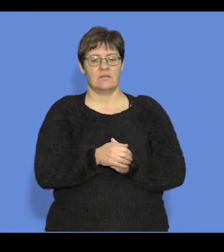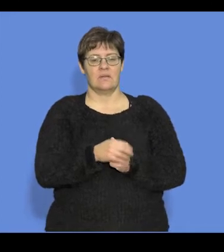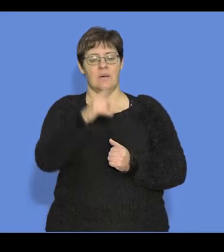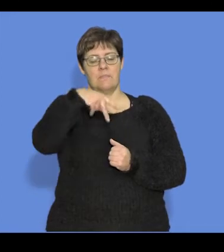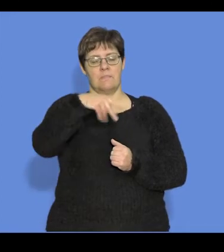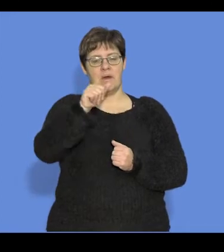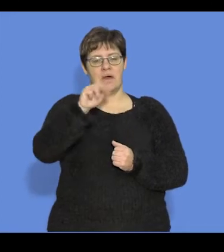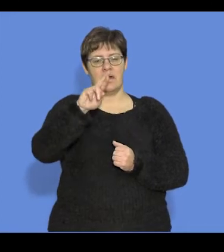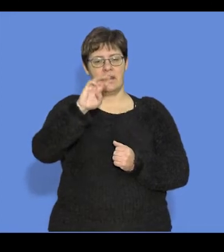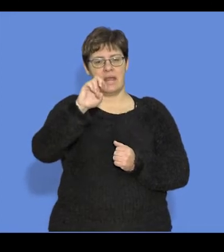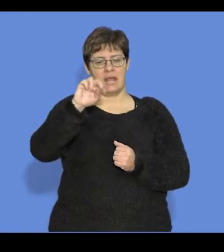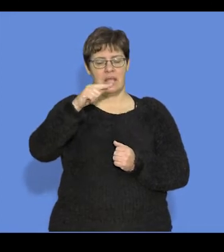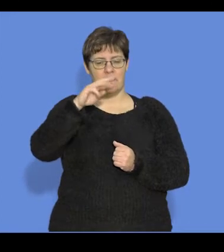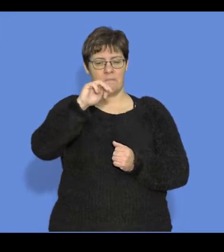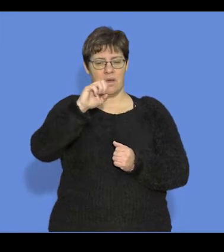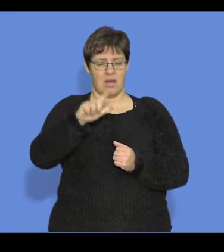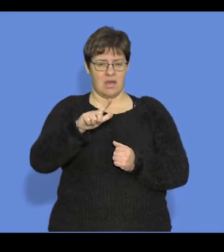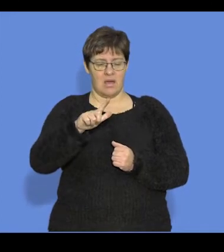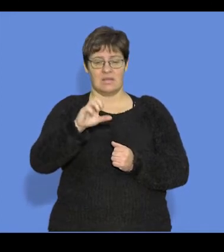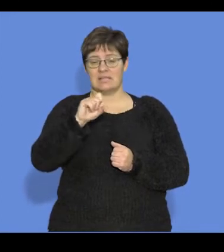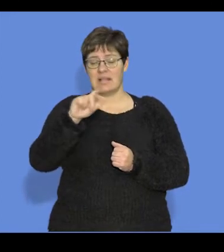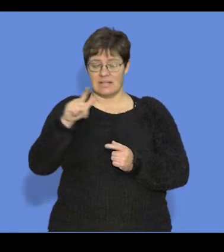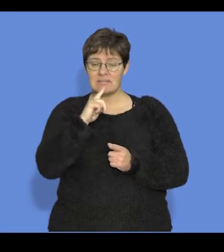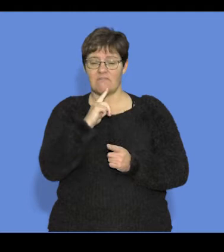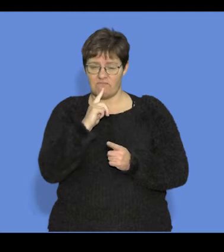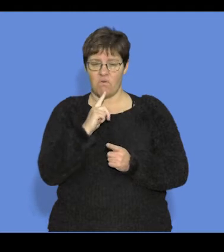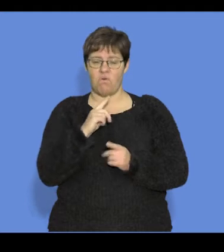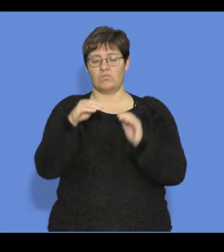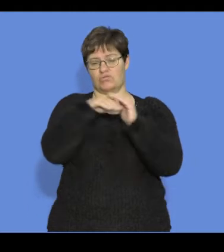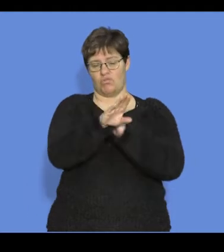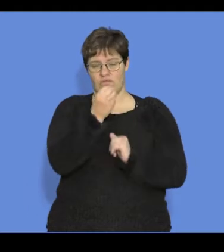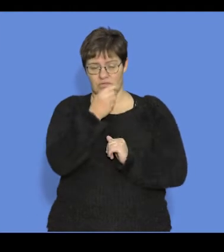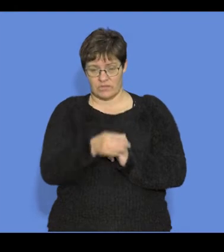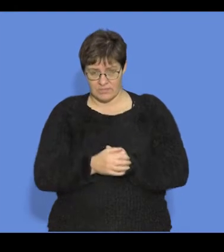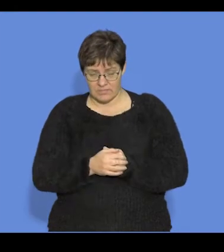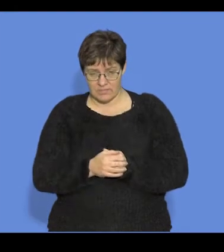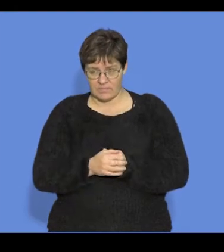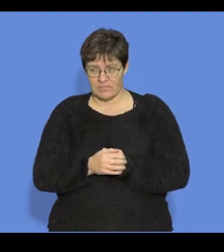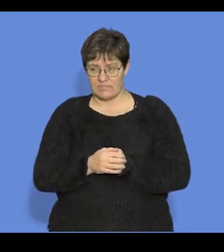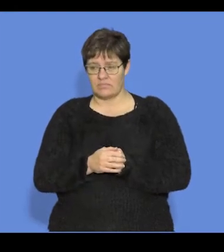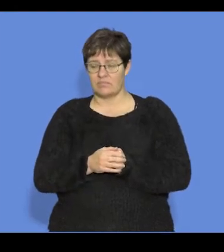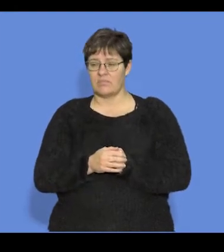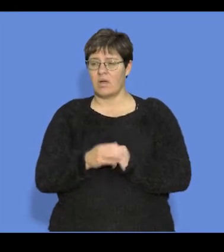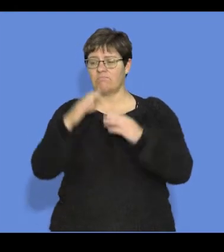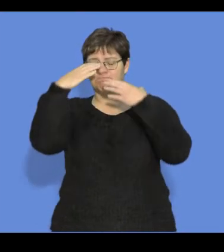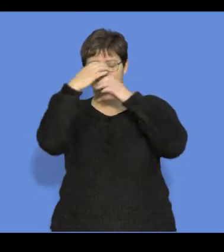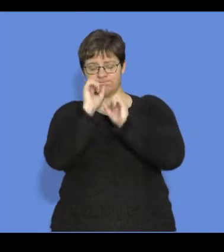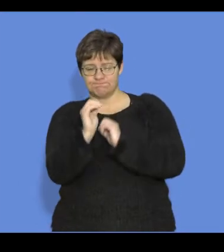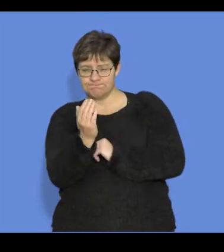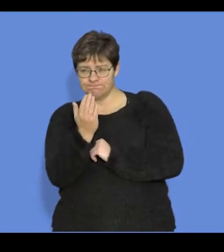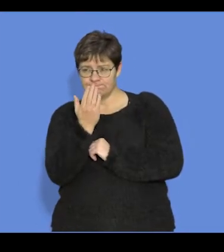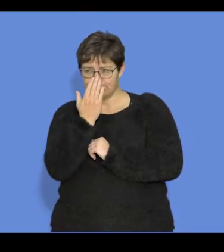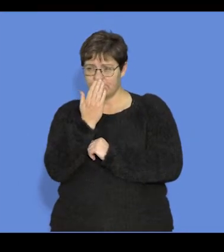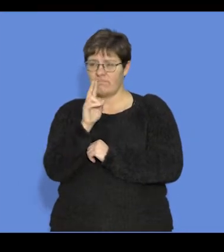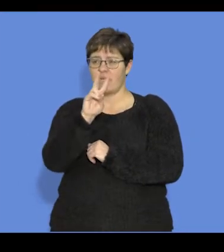storage, which is the pith. We're now going to have a more close look at a